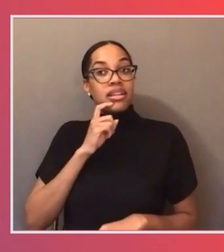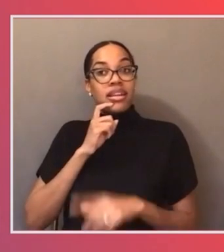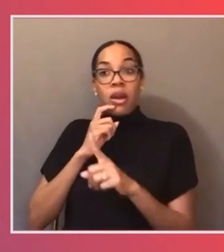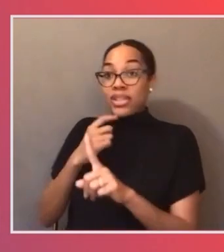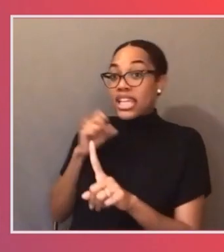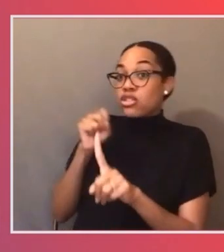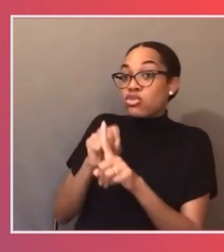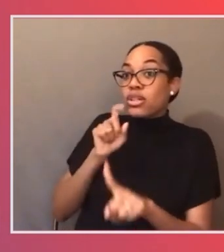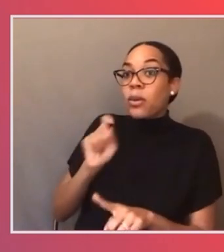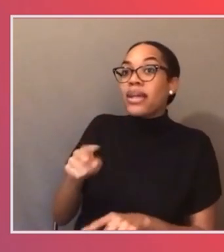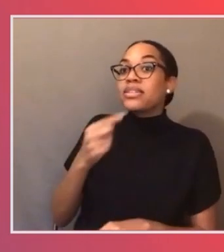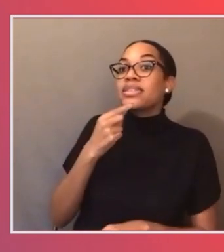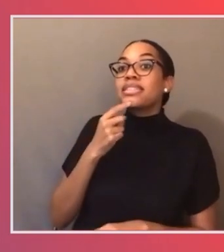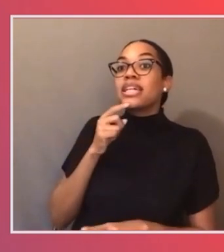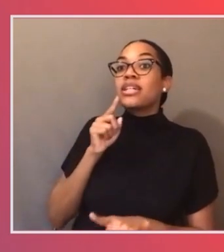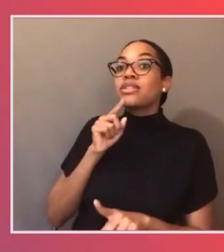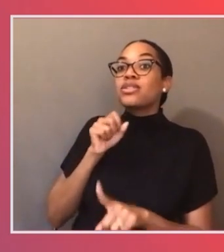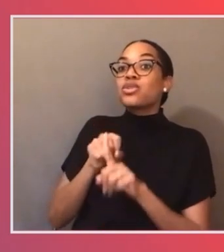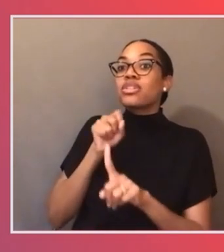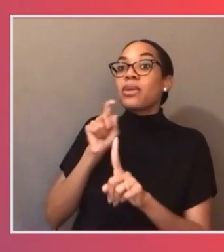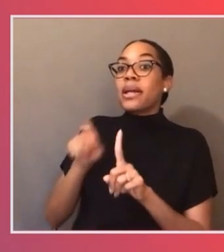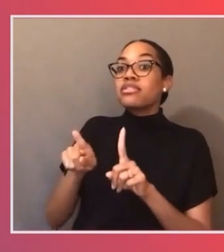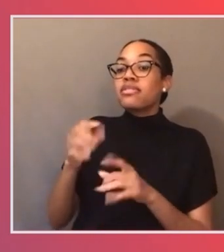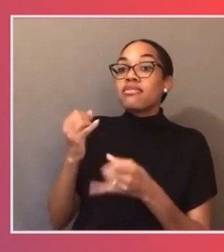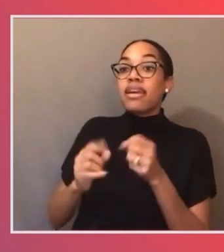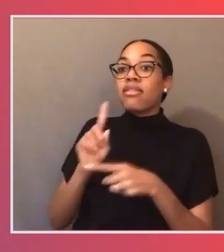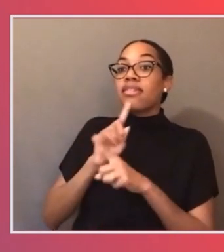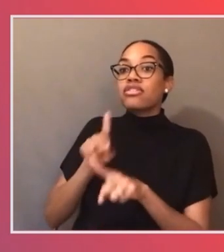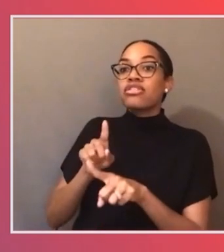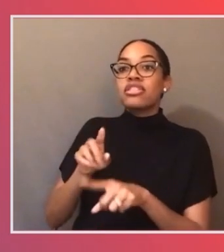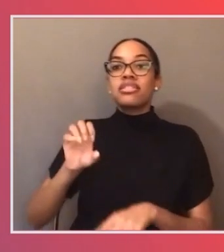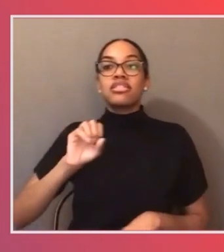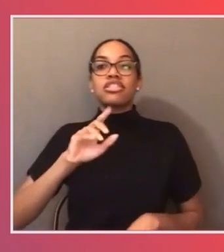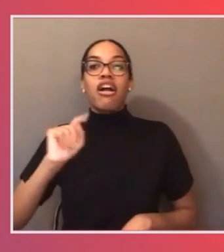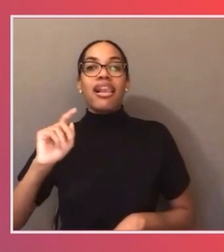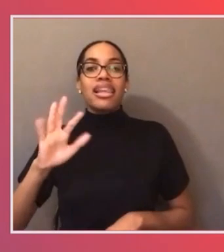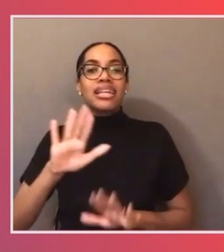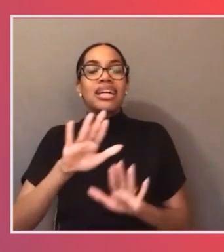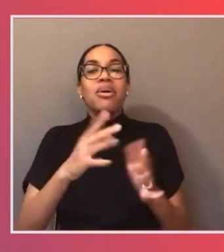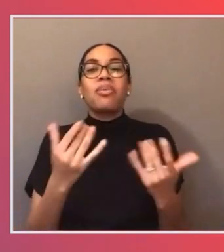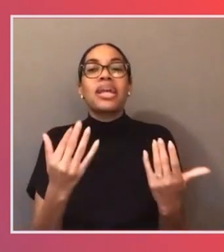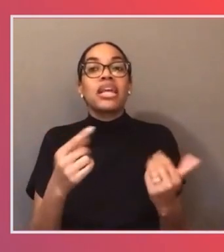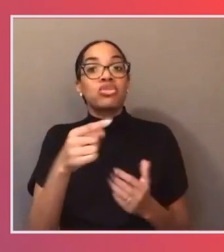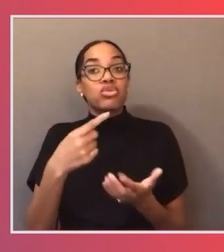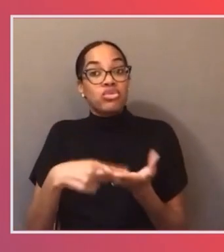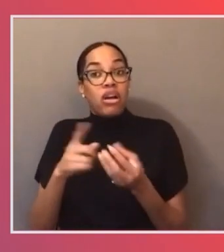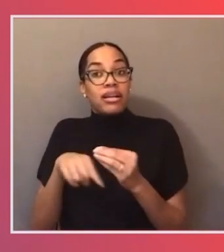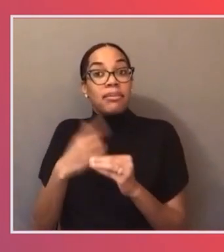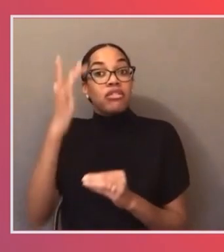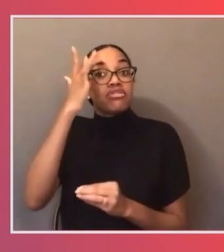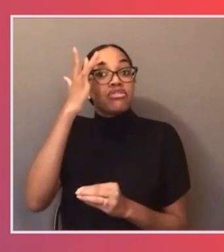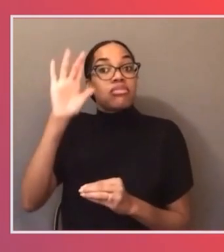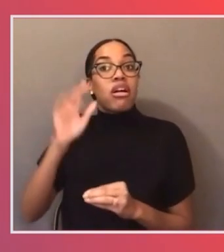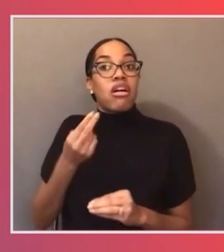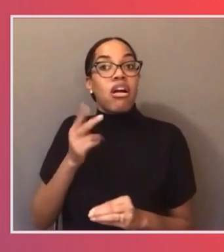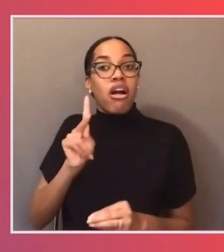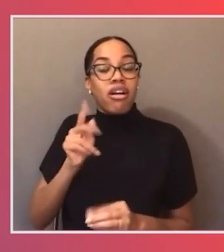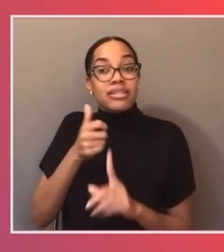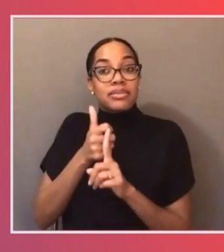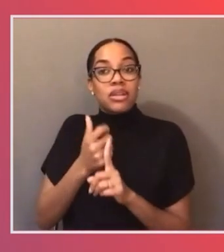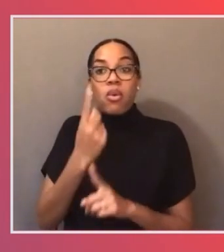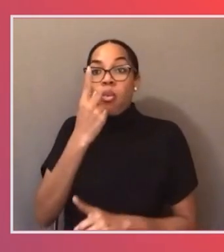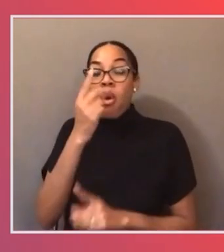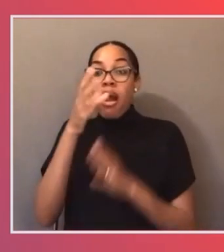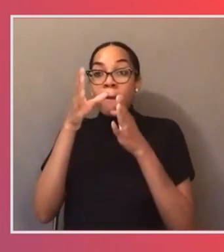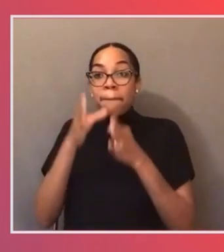we saying that? Are we talking about Smart Hulk as one? I'm going to give you person? answers. How many PhDs does the Hulk have? Is